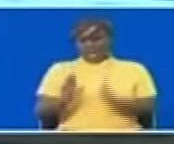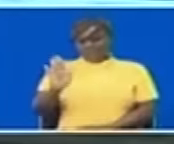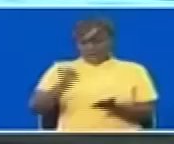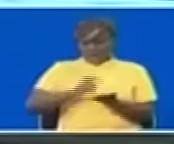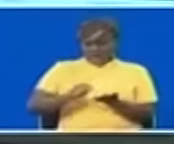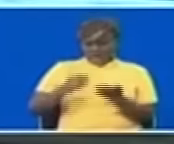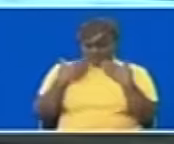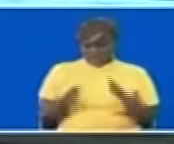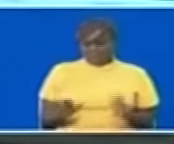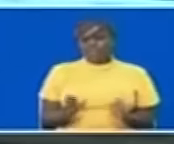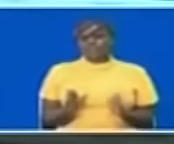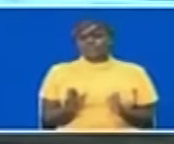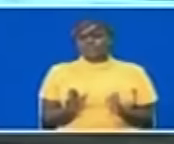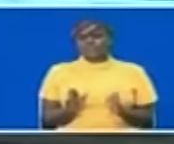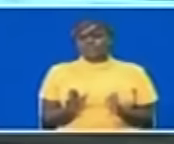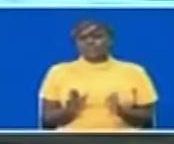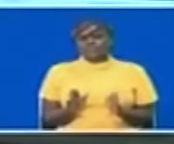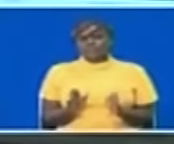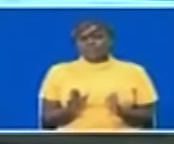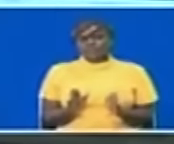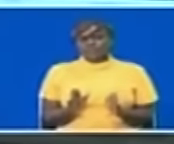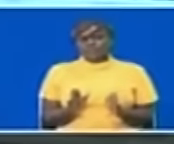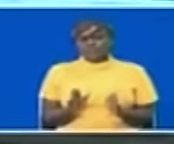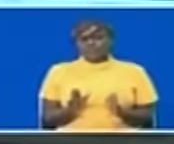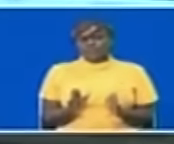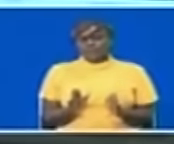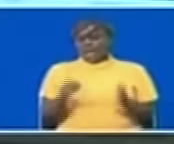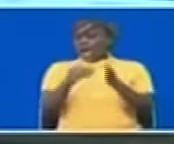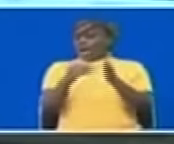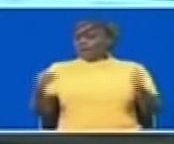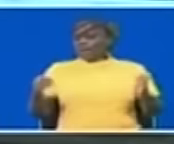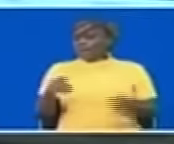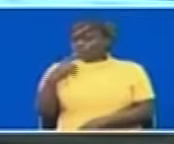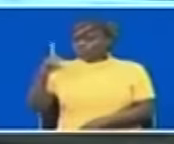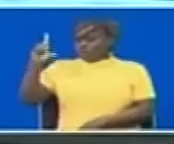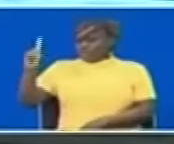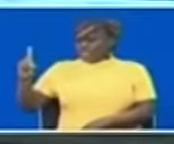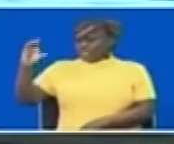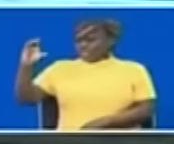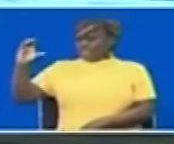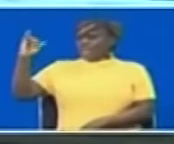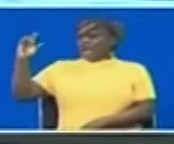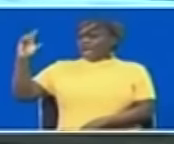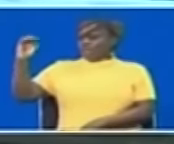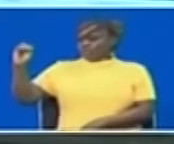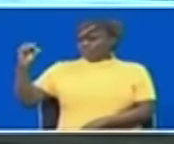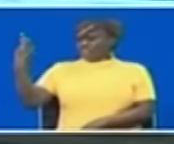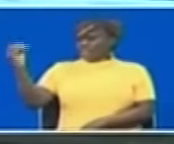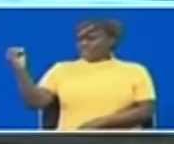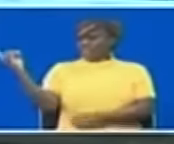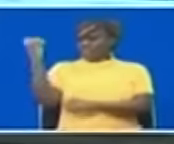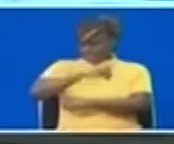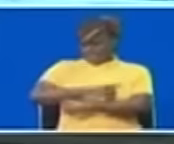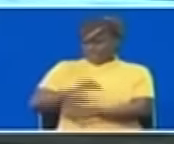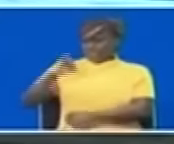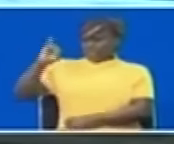lawyers, Masharia Kahonge and Company, and will institute proceedings against the DCI's office in 30 days'